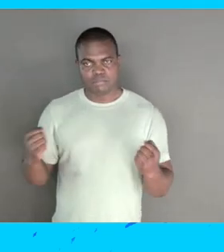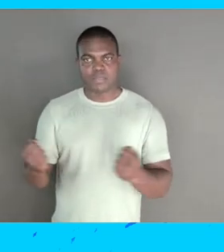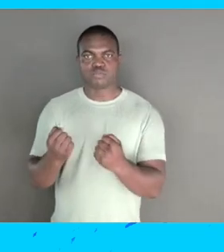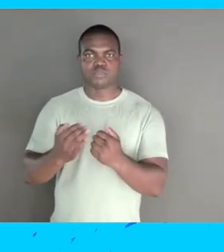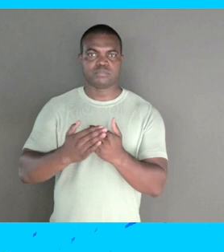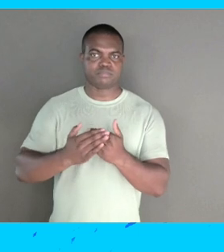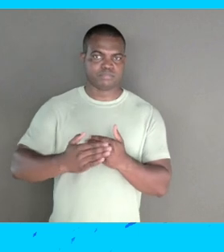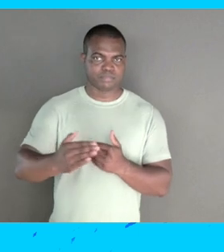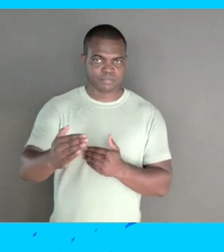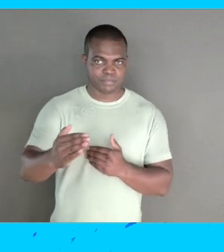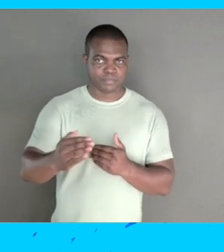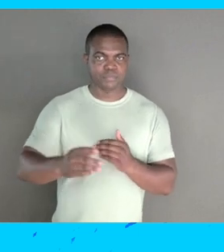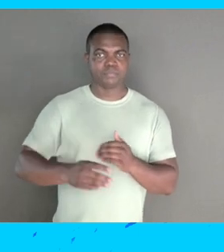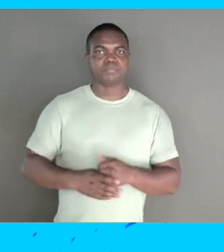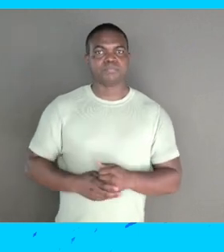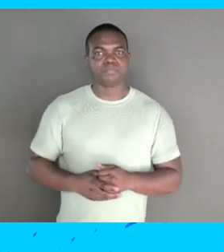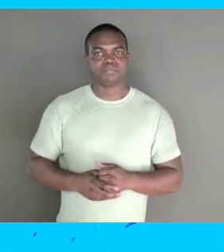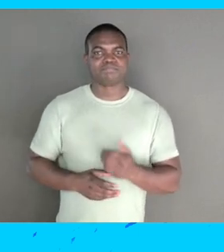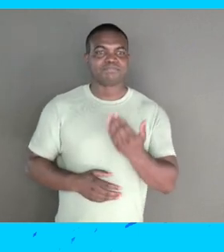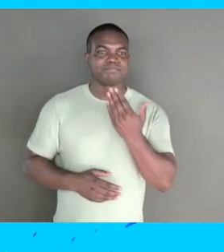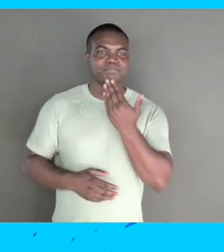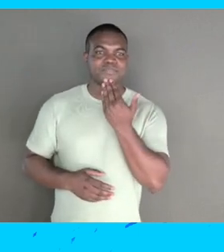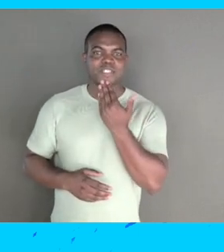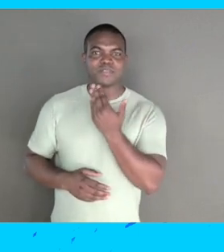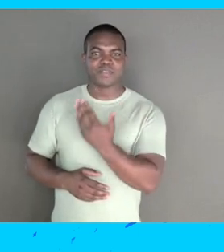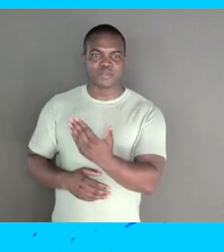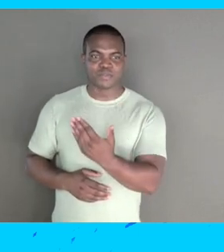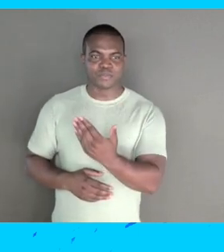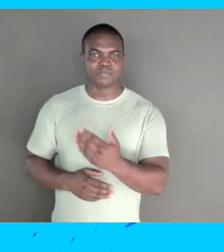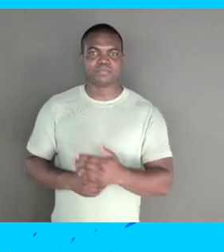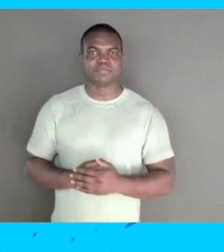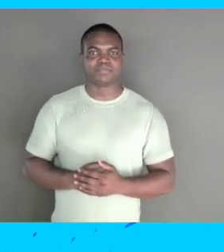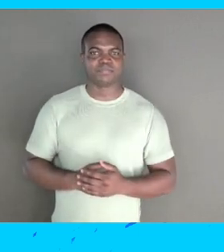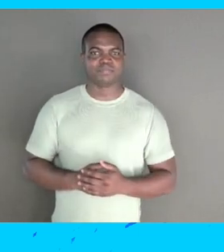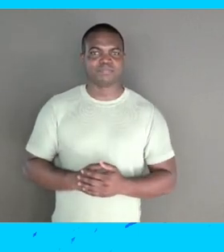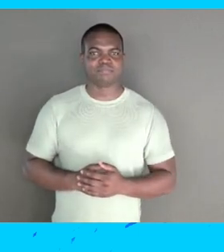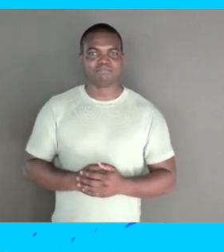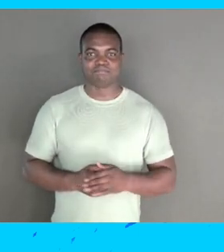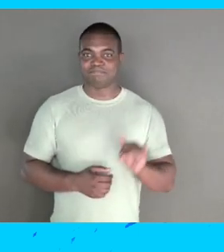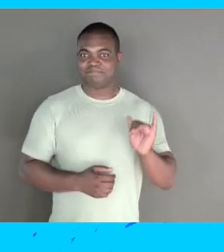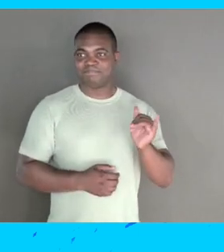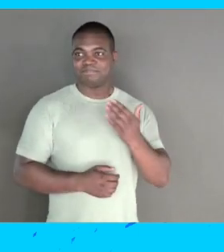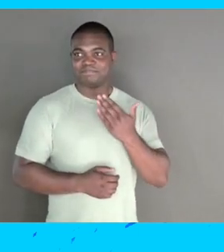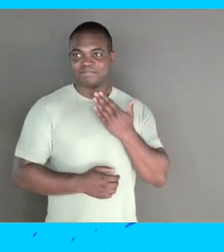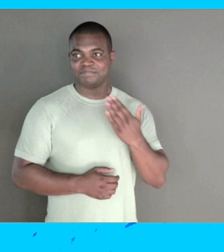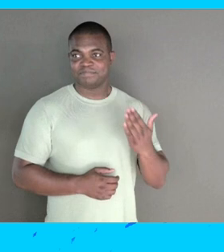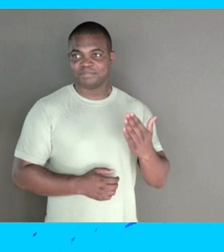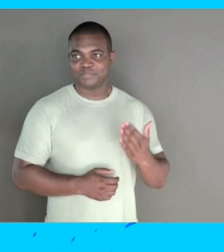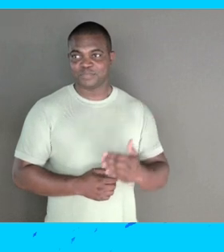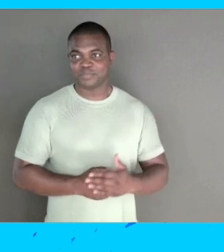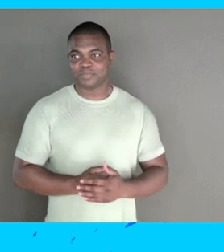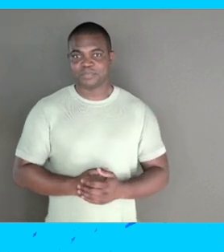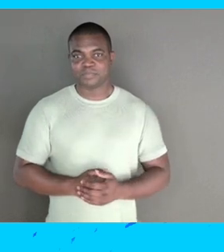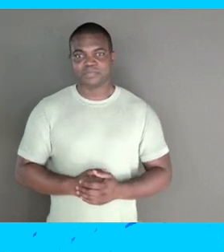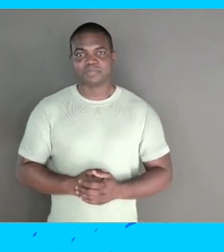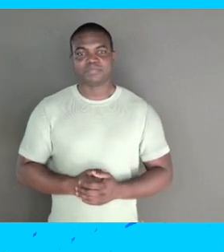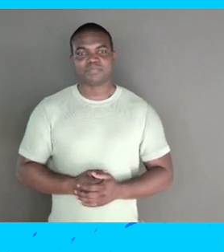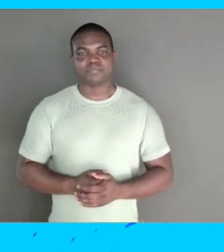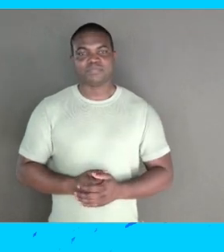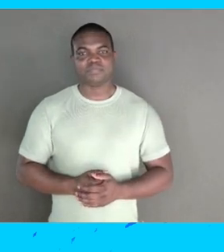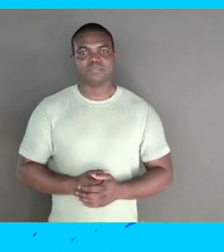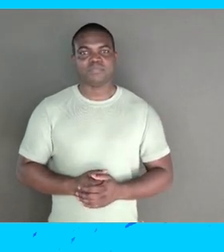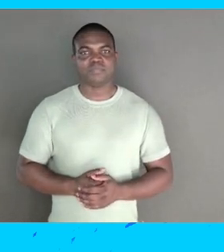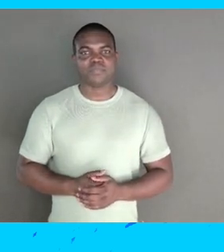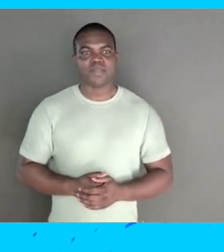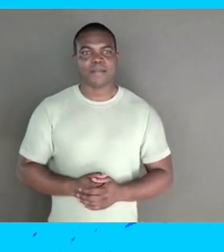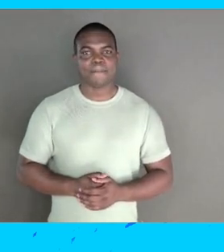project. So Kevin, sorry just to, so that we have time for the last session also, but thank you so